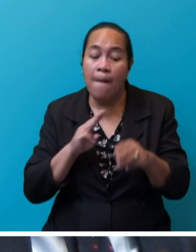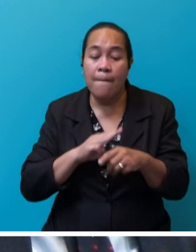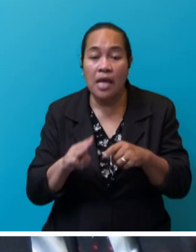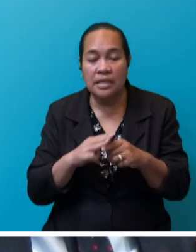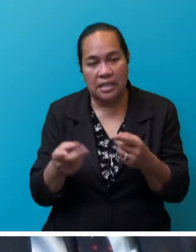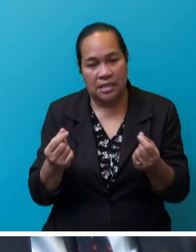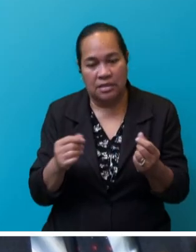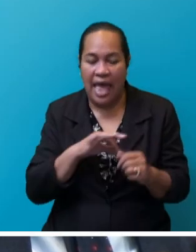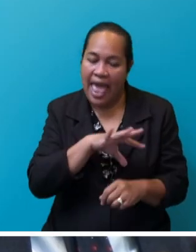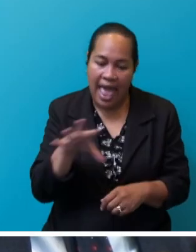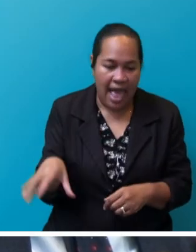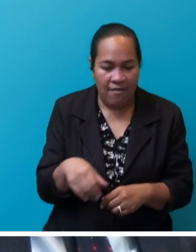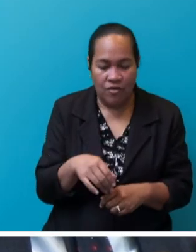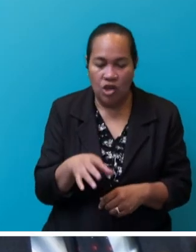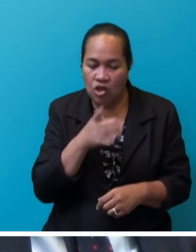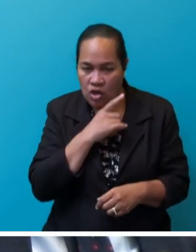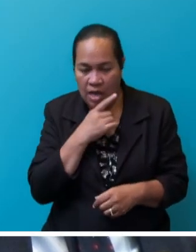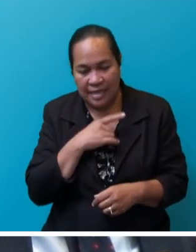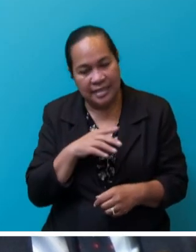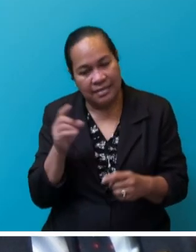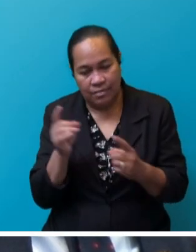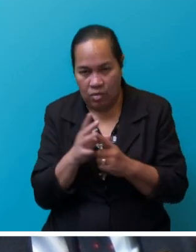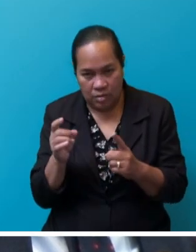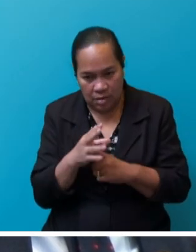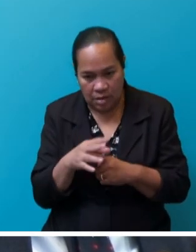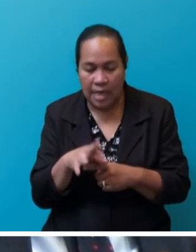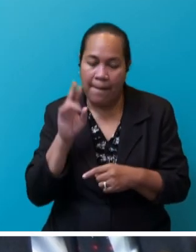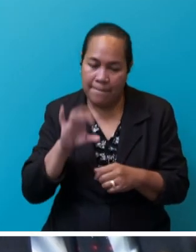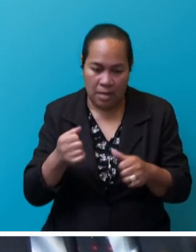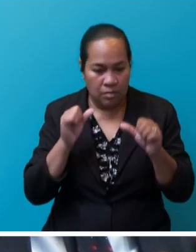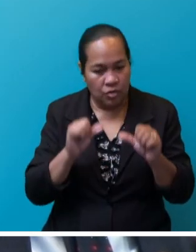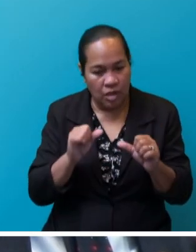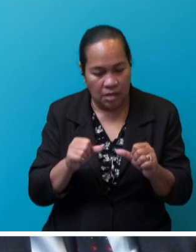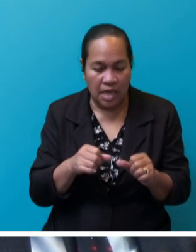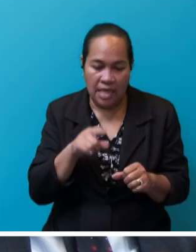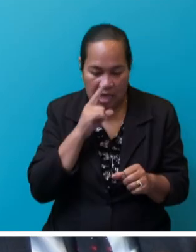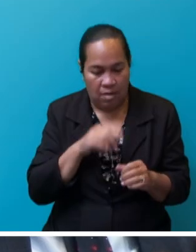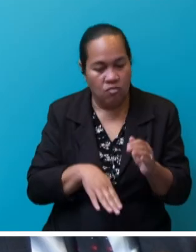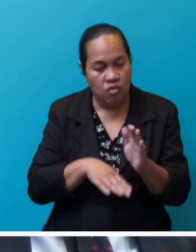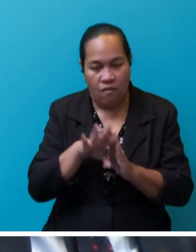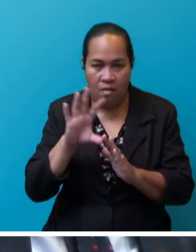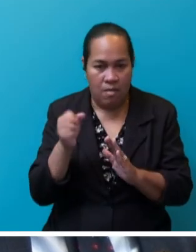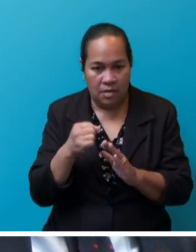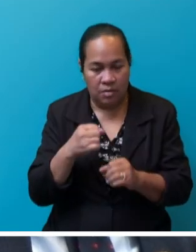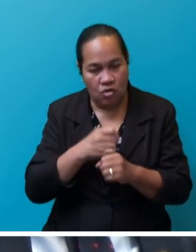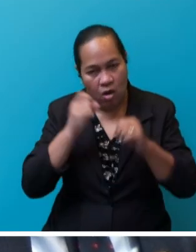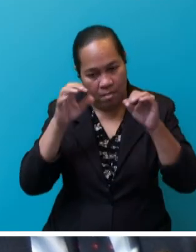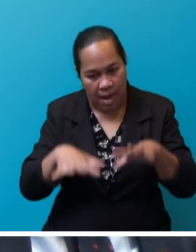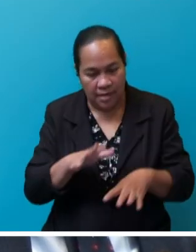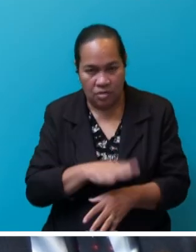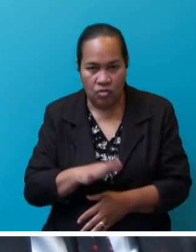every Fijian girl matters and deserves protection and opportunity to grow to their full potential. May God bless our children,